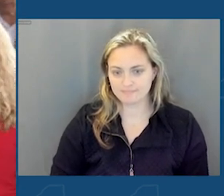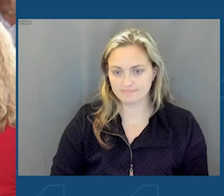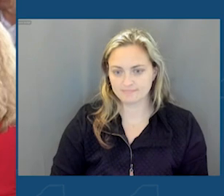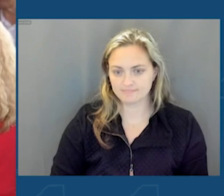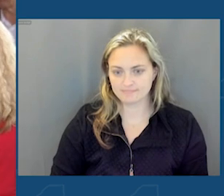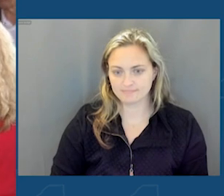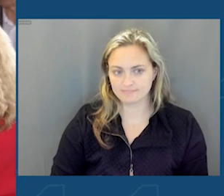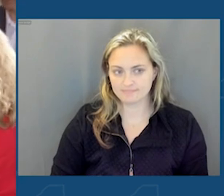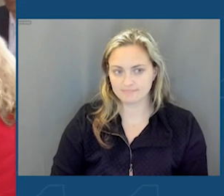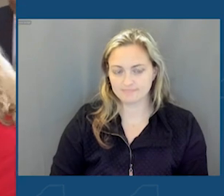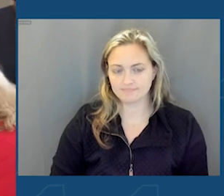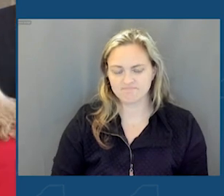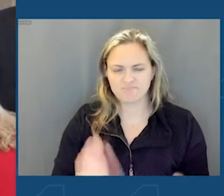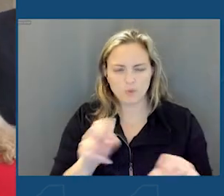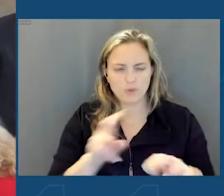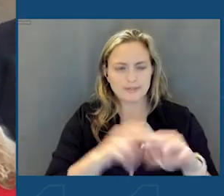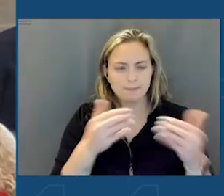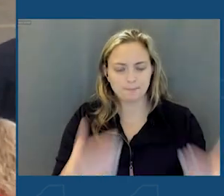You may be seated.